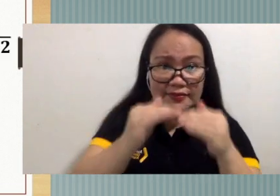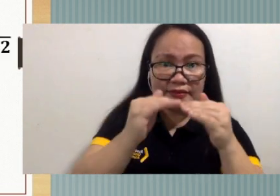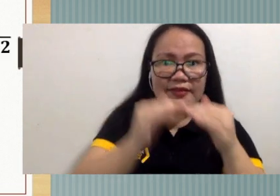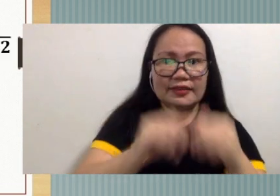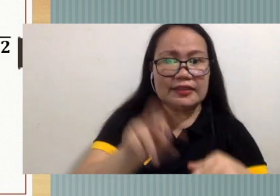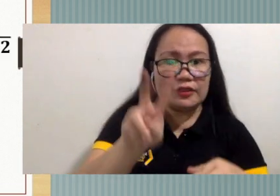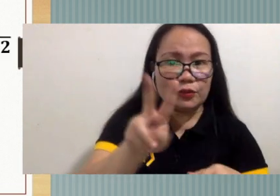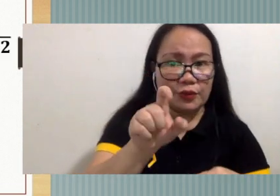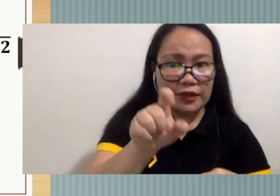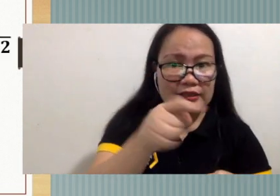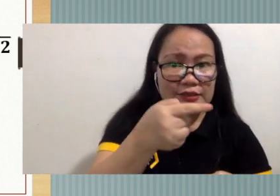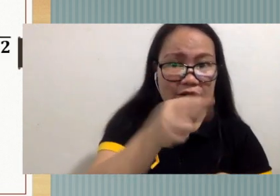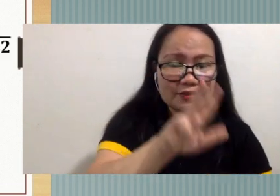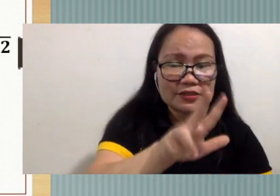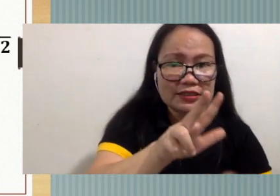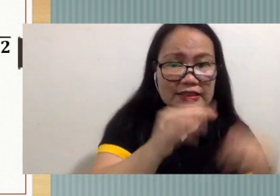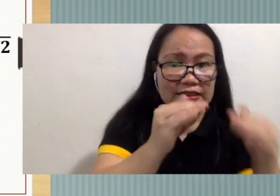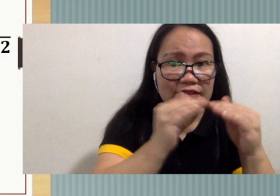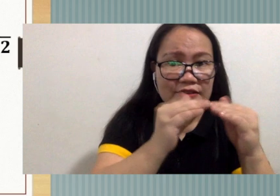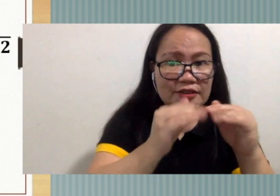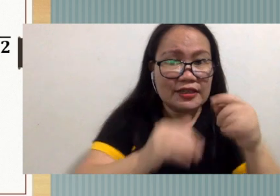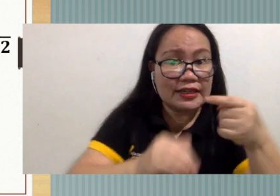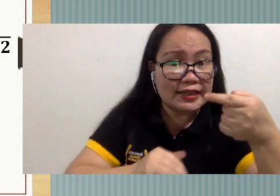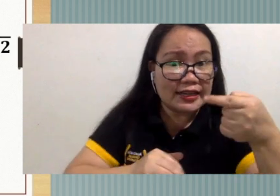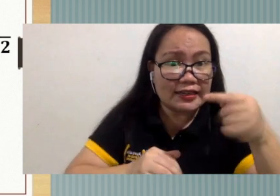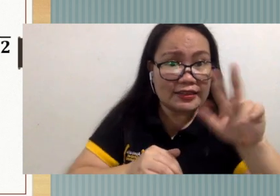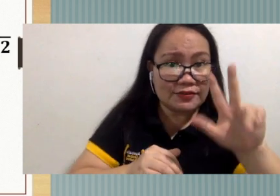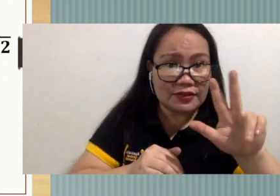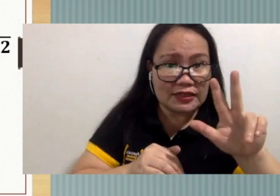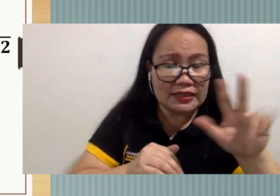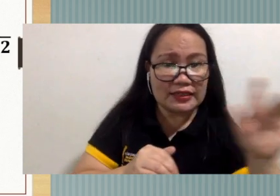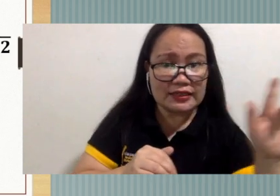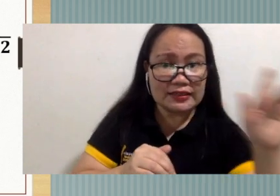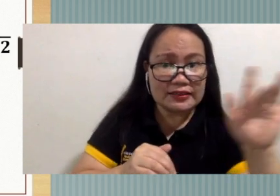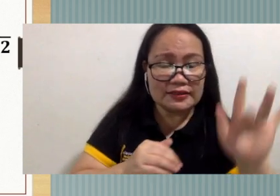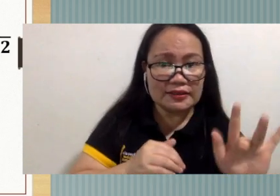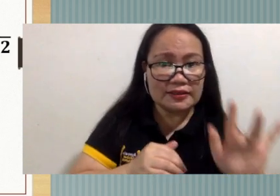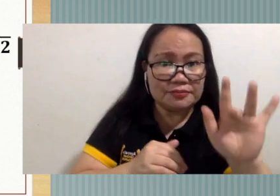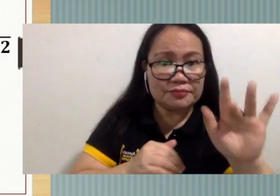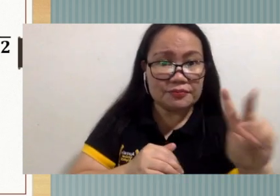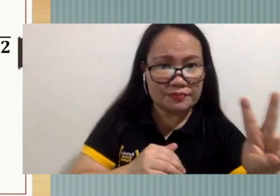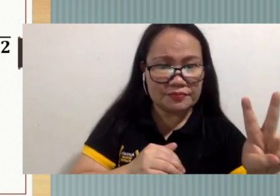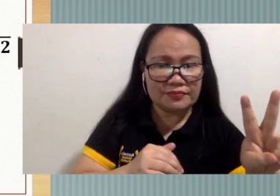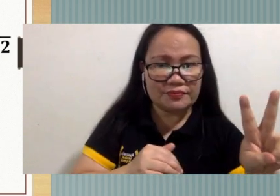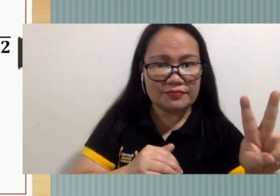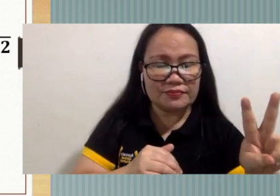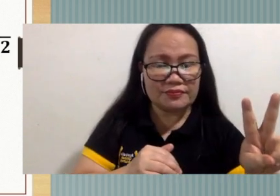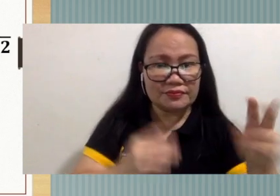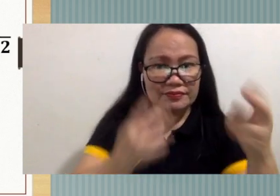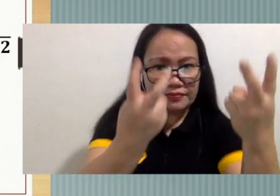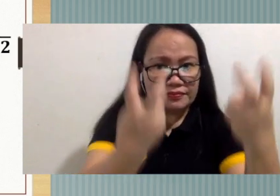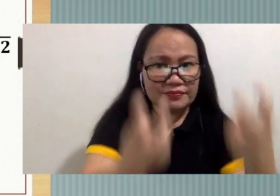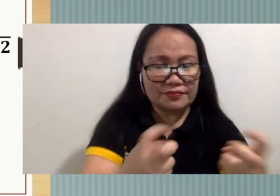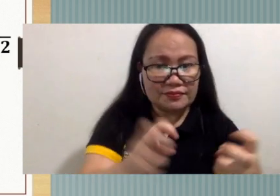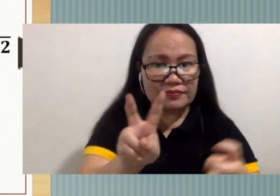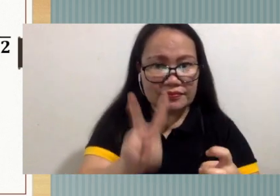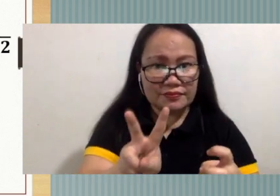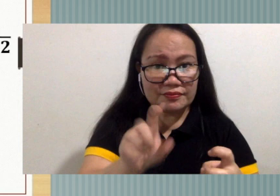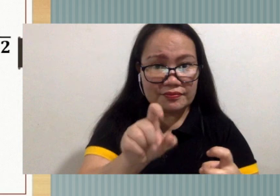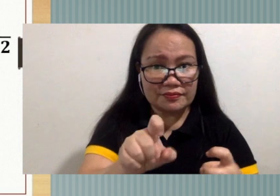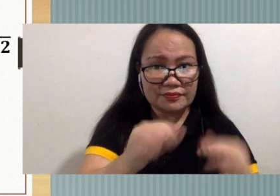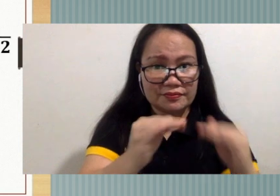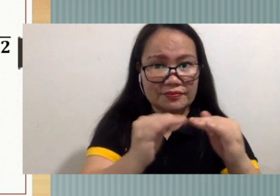have 2x minus 3 is equal to negative naman ito. Negative 3 square root of 2.